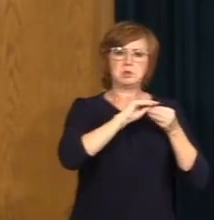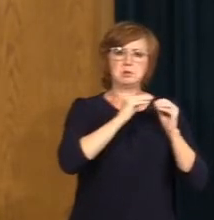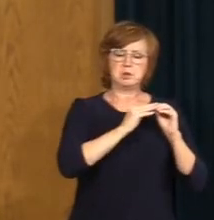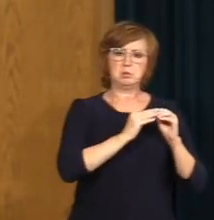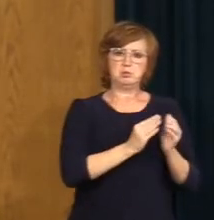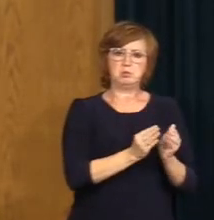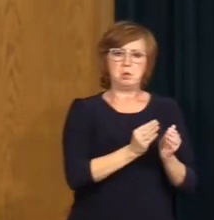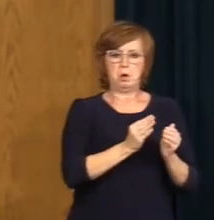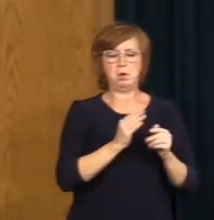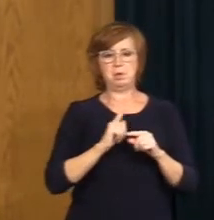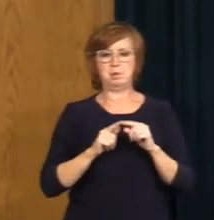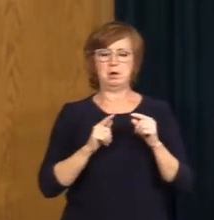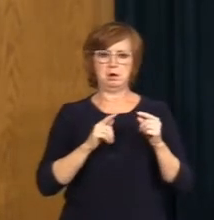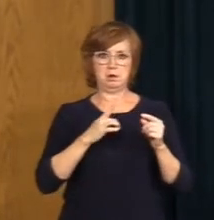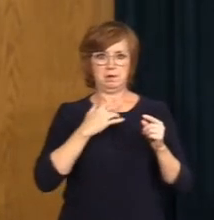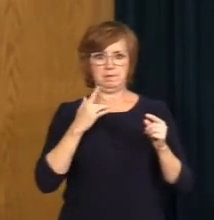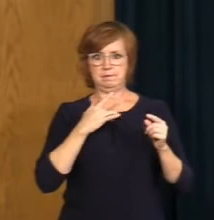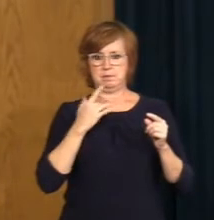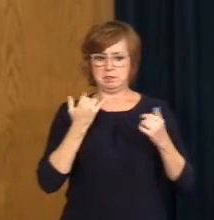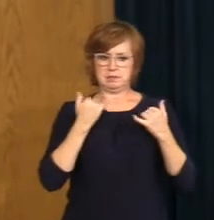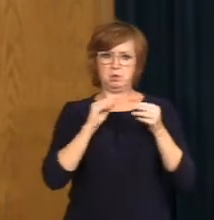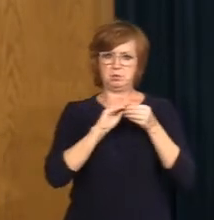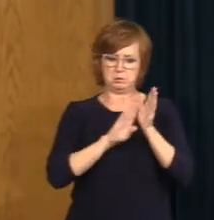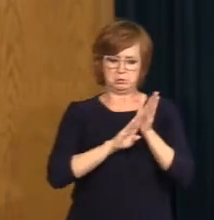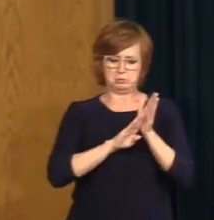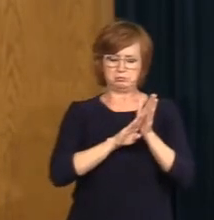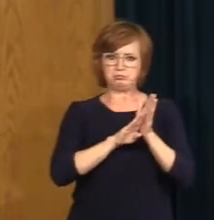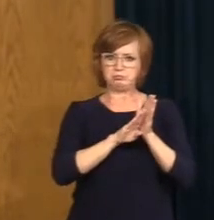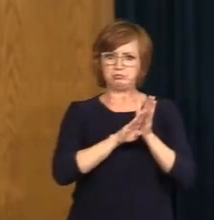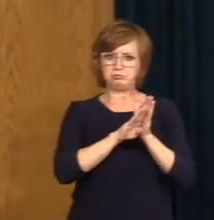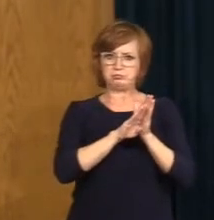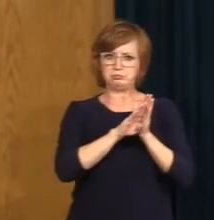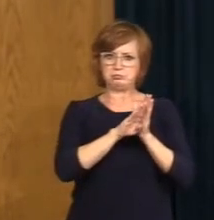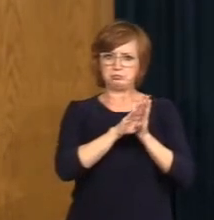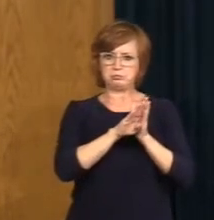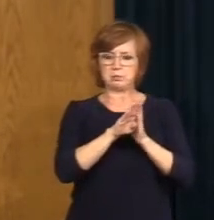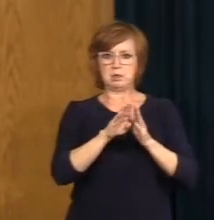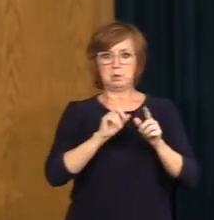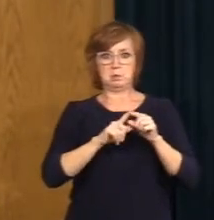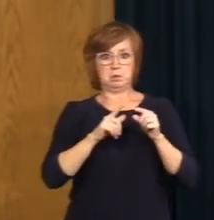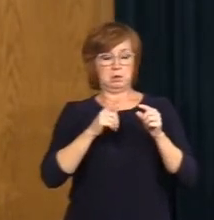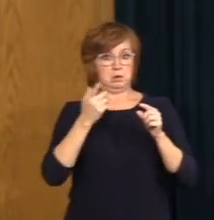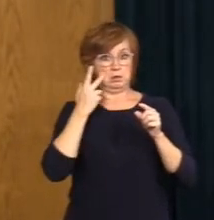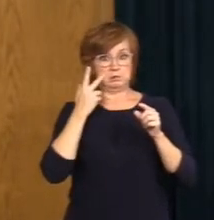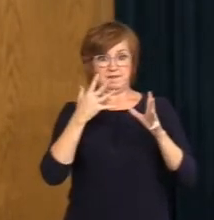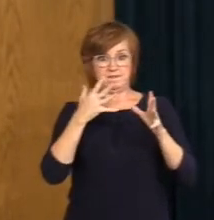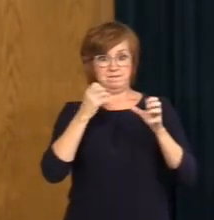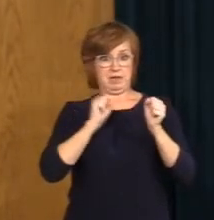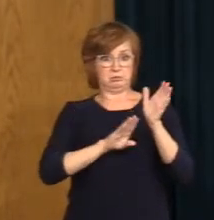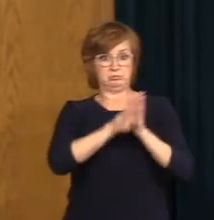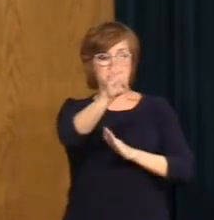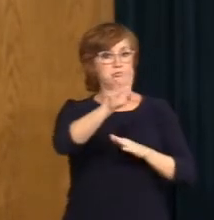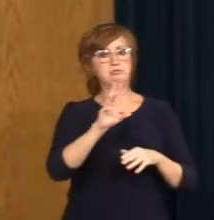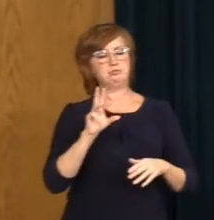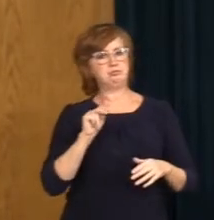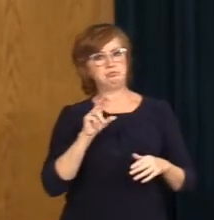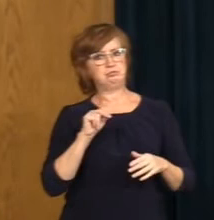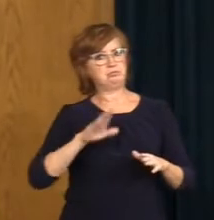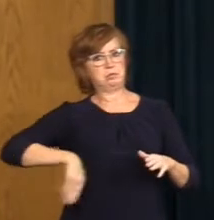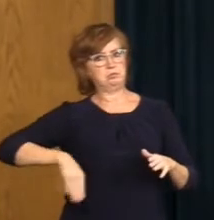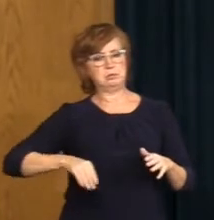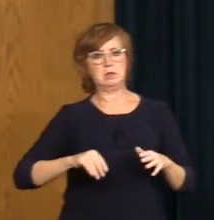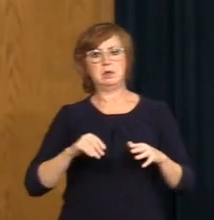up, but are not at the moment showing a surge. And when we look at other sections of